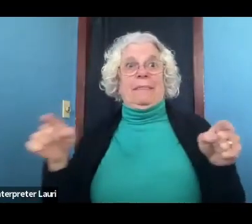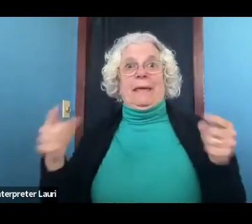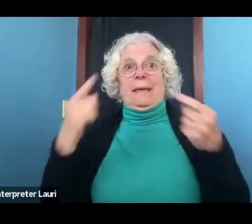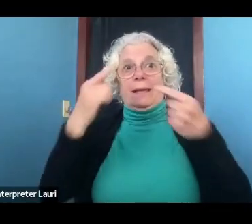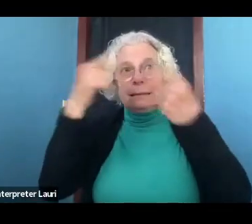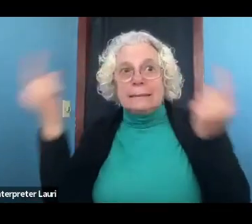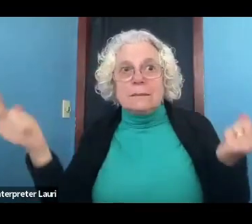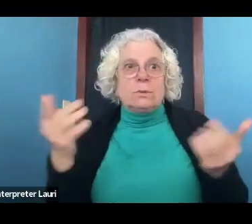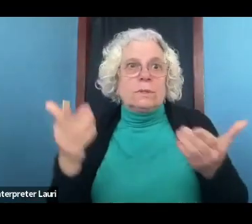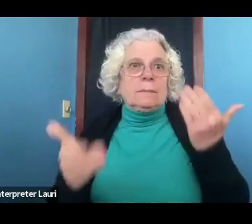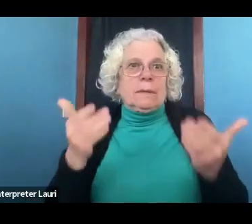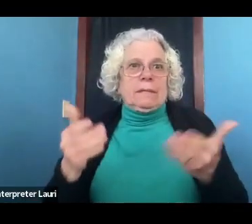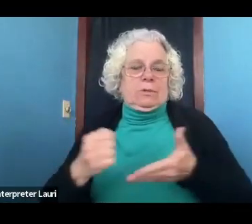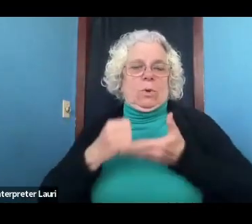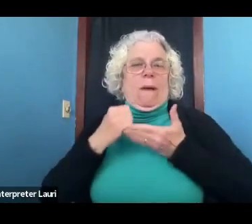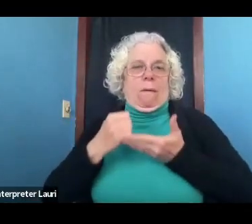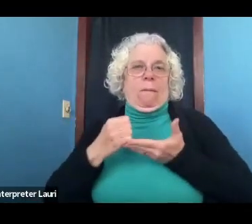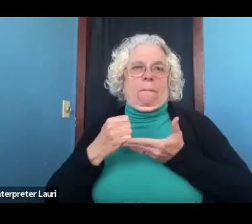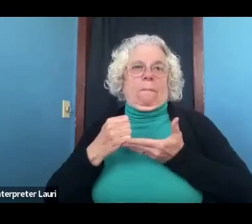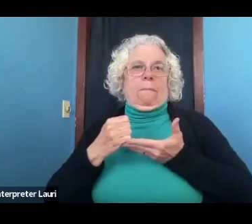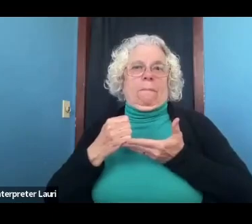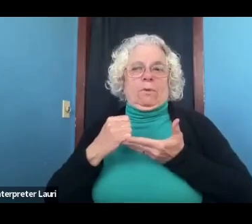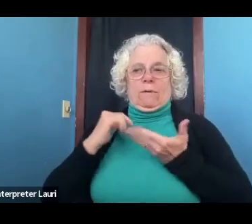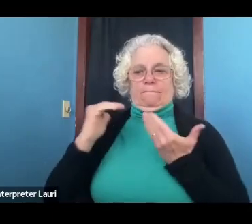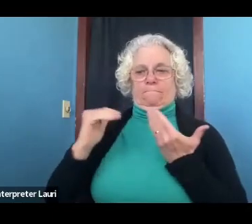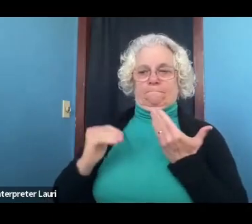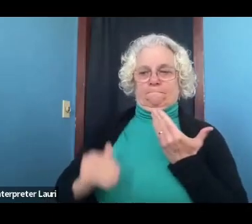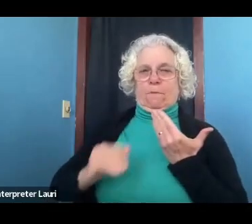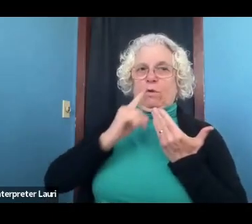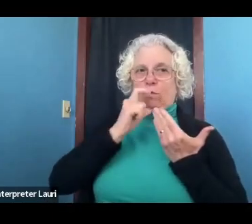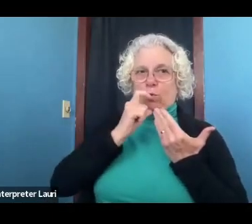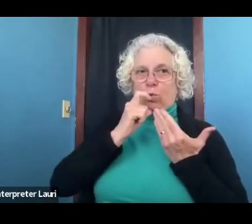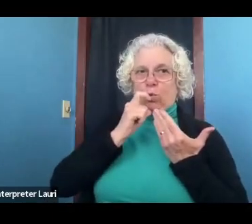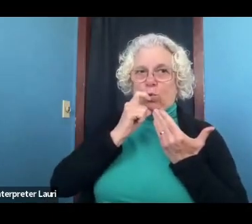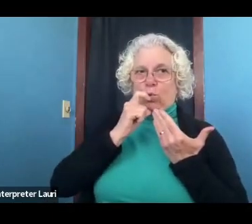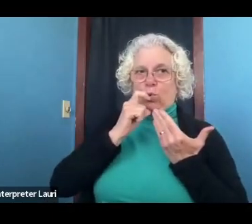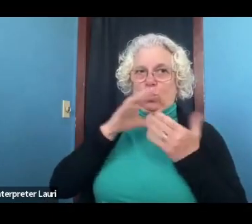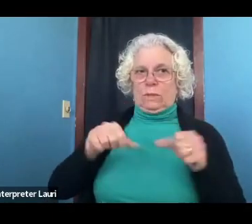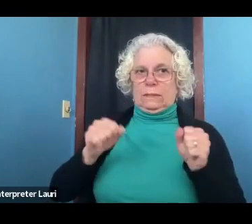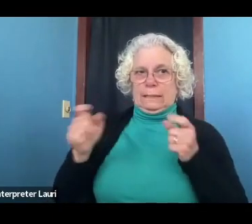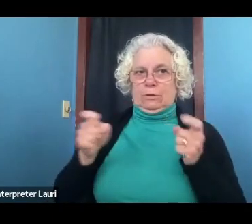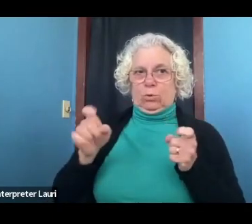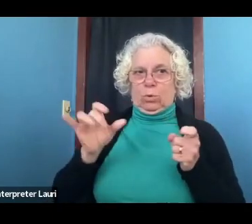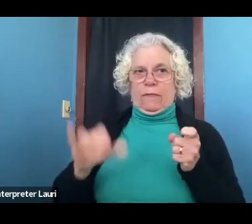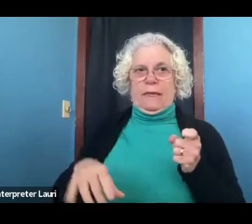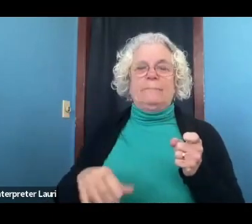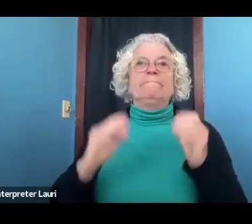it's good to have a healthcare directive naming them. Let's go to the next slide.